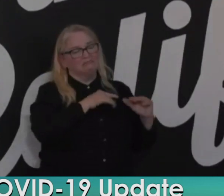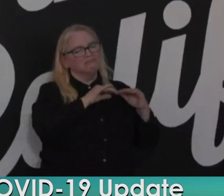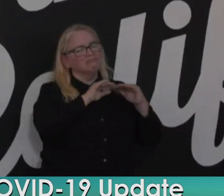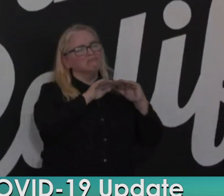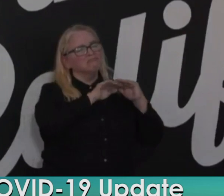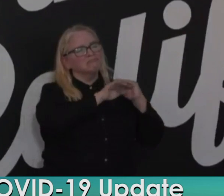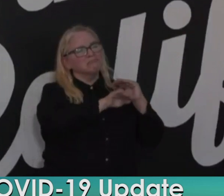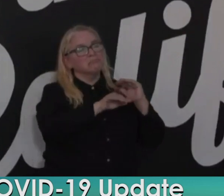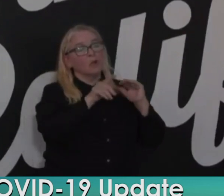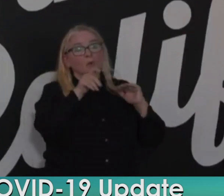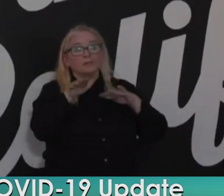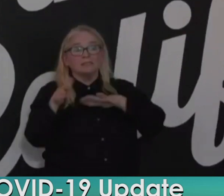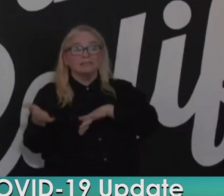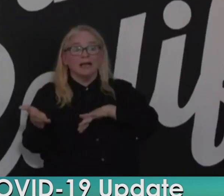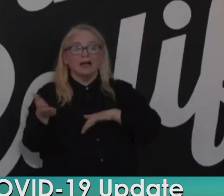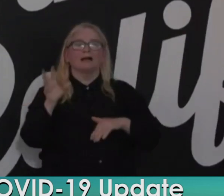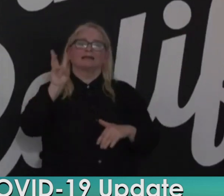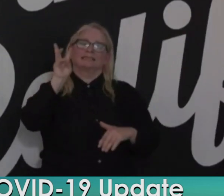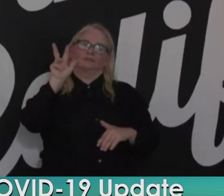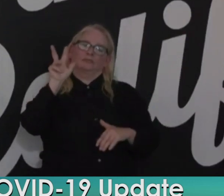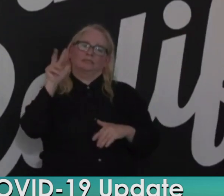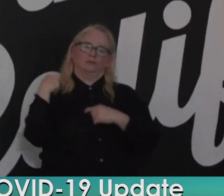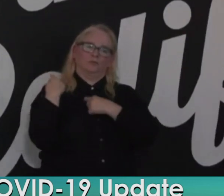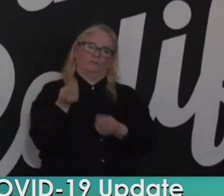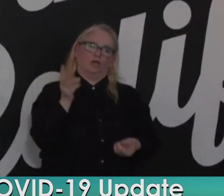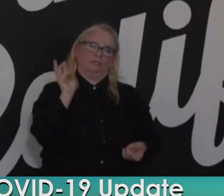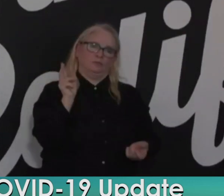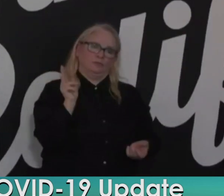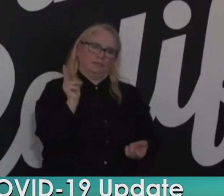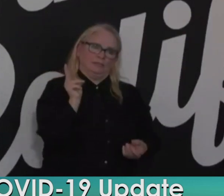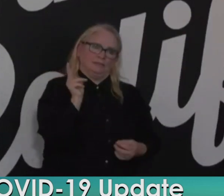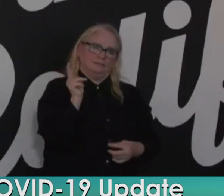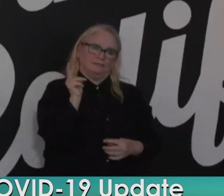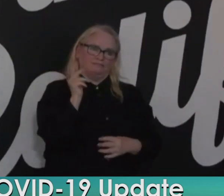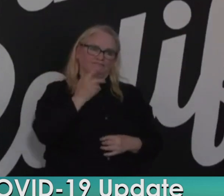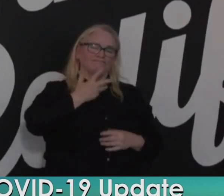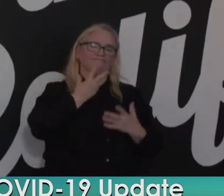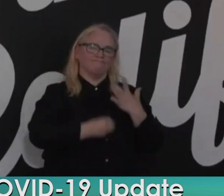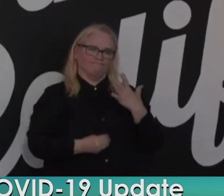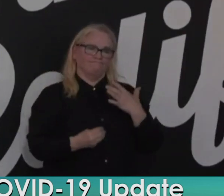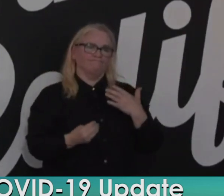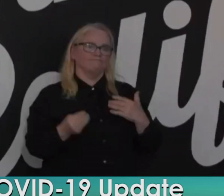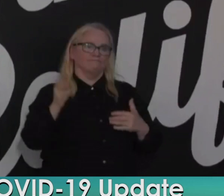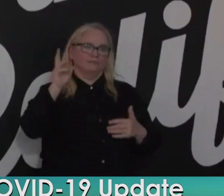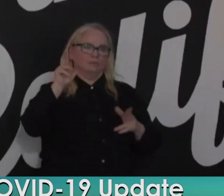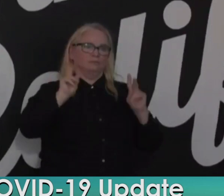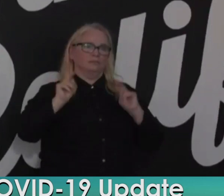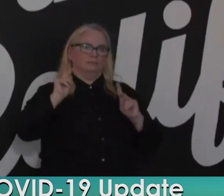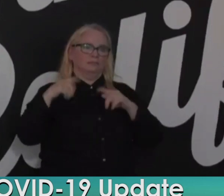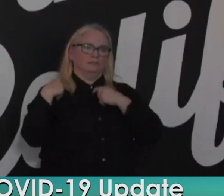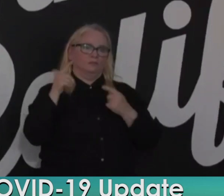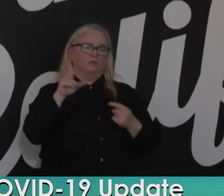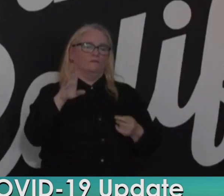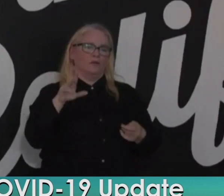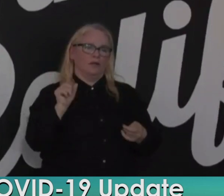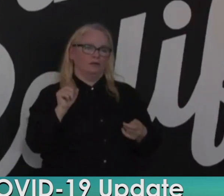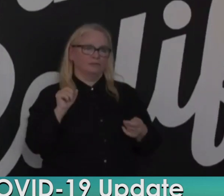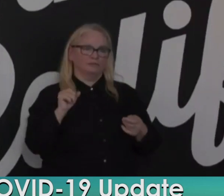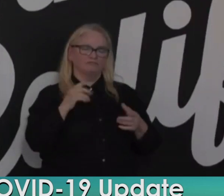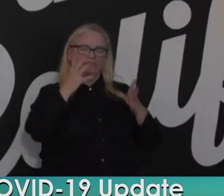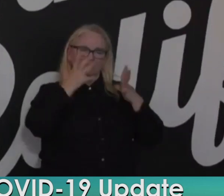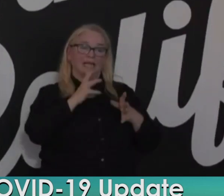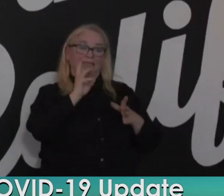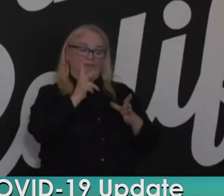63 people lost their lives in this reporting period. 63 lives torn asunder, 63 families